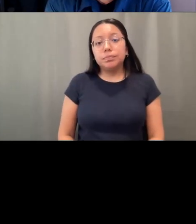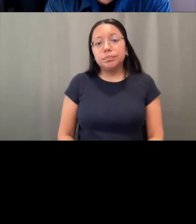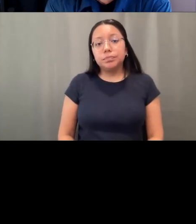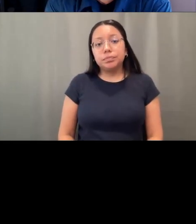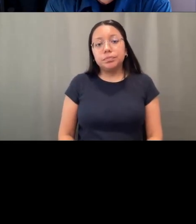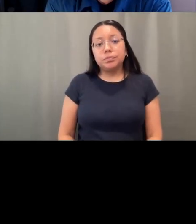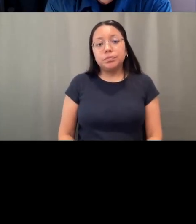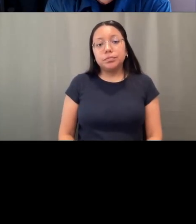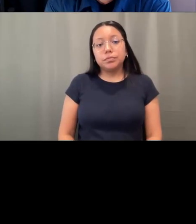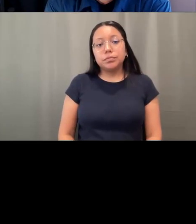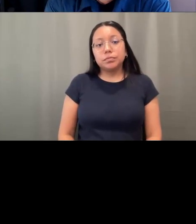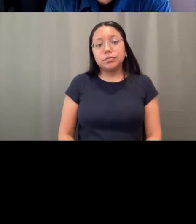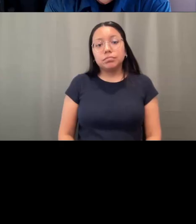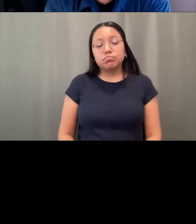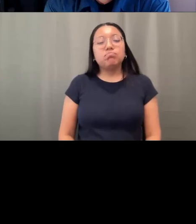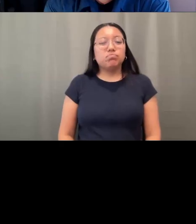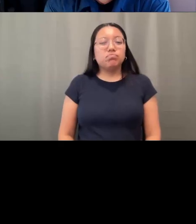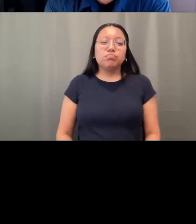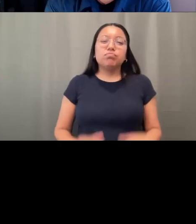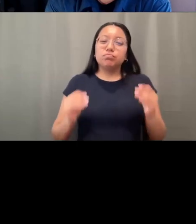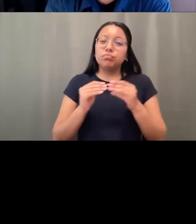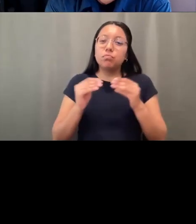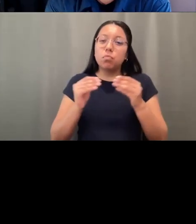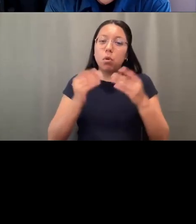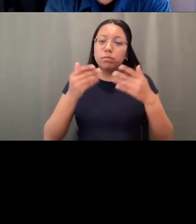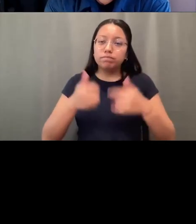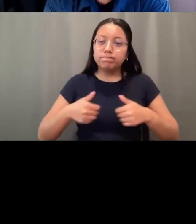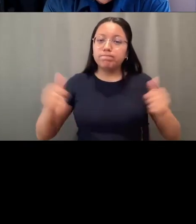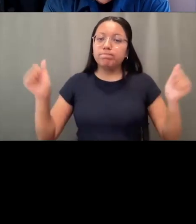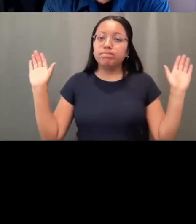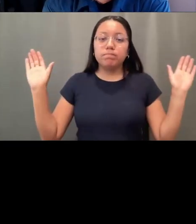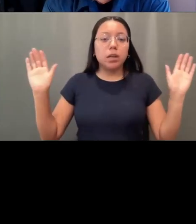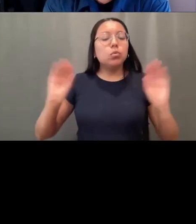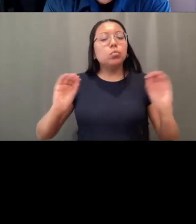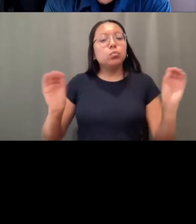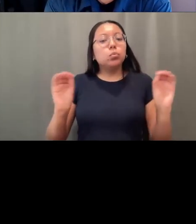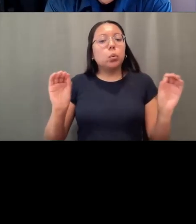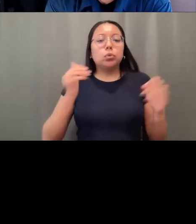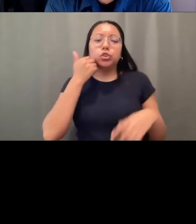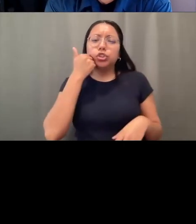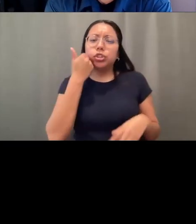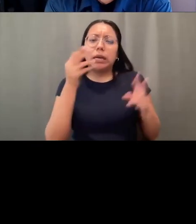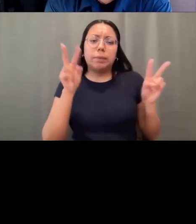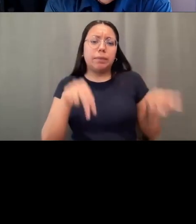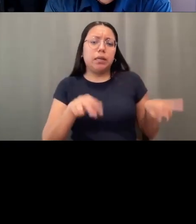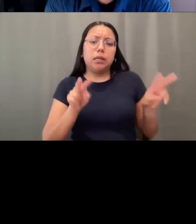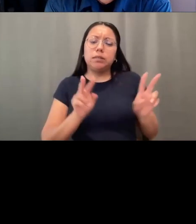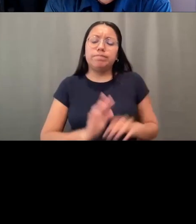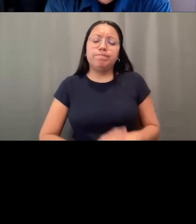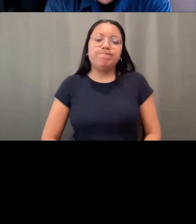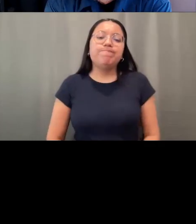So anything that would open the door and not reinforce shame. Um,